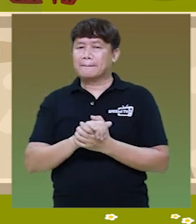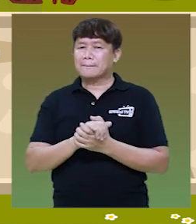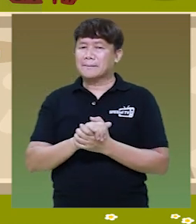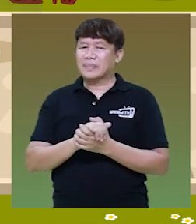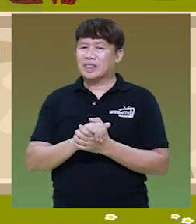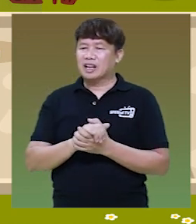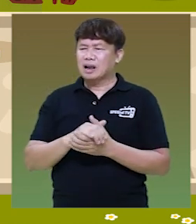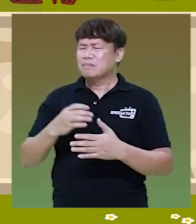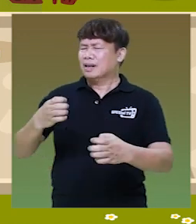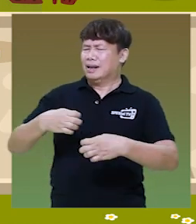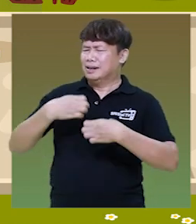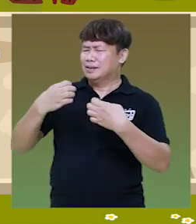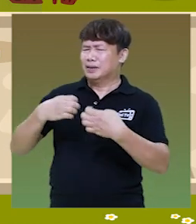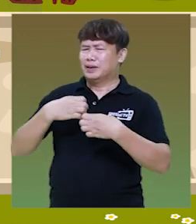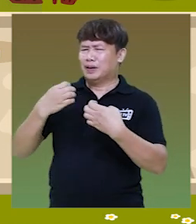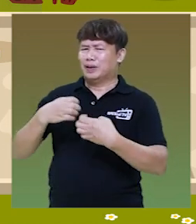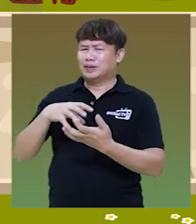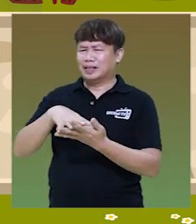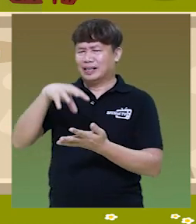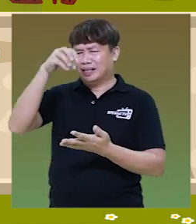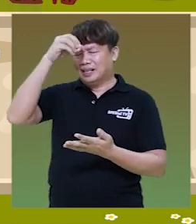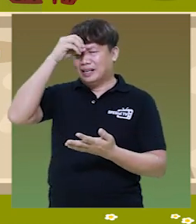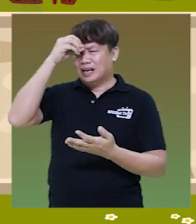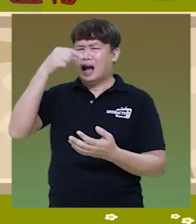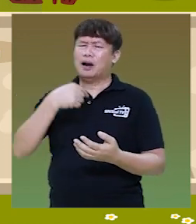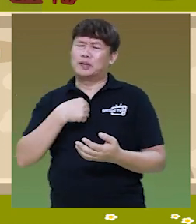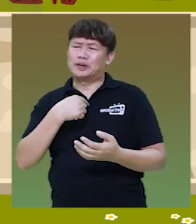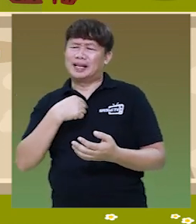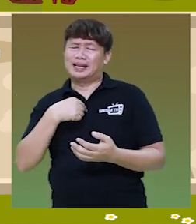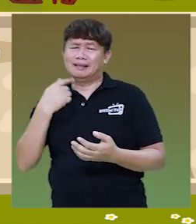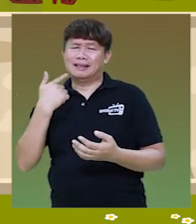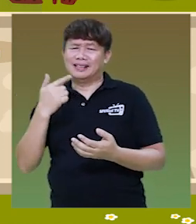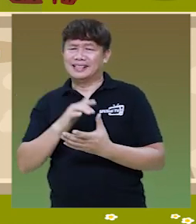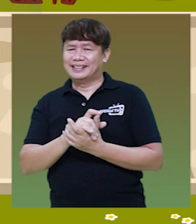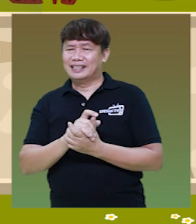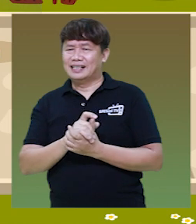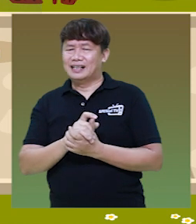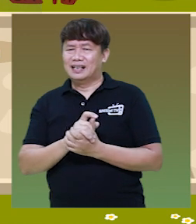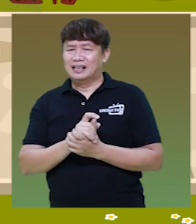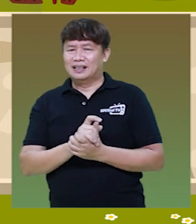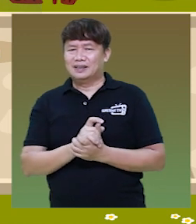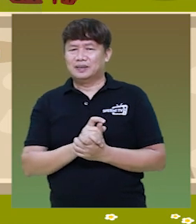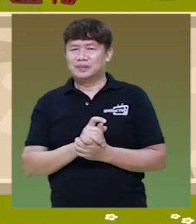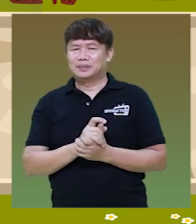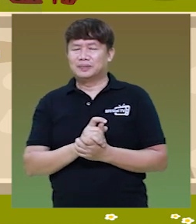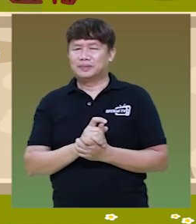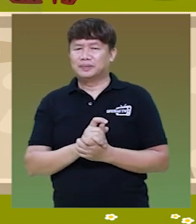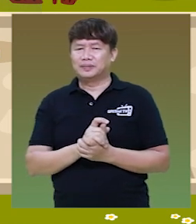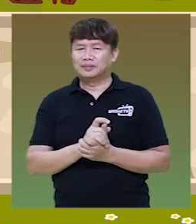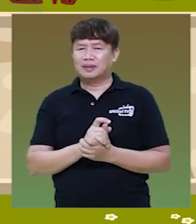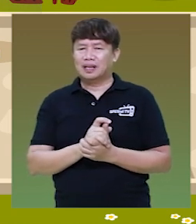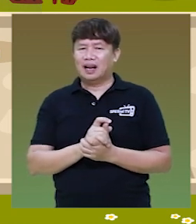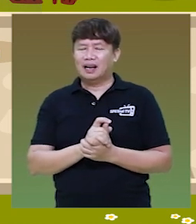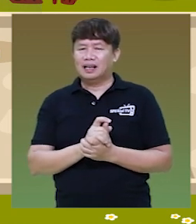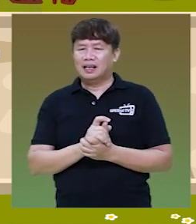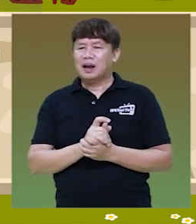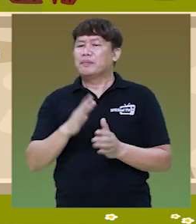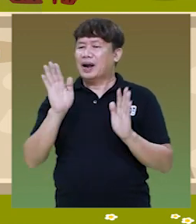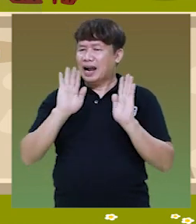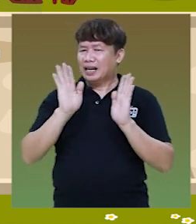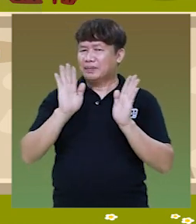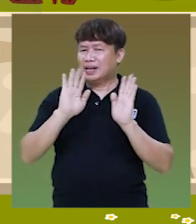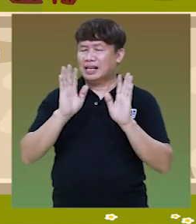I enjoyed so much. Me too, Eliz. That's great to know. We must go now, teacher. See you next